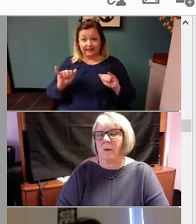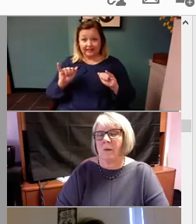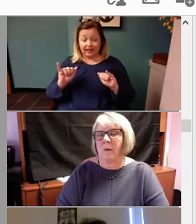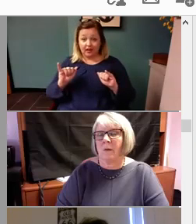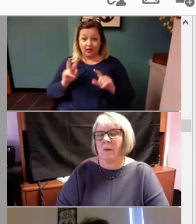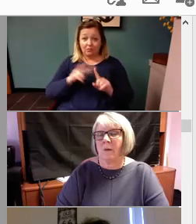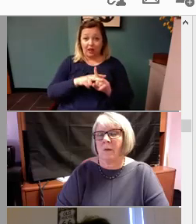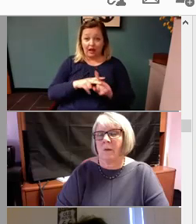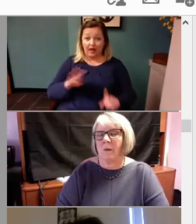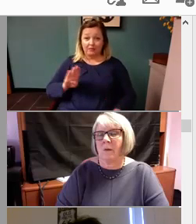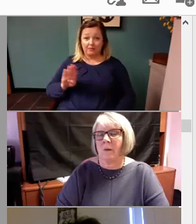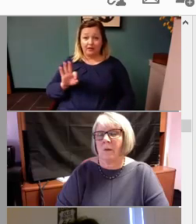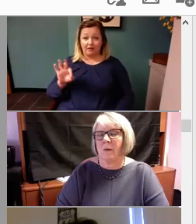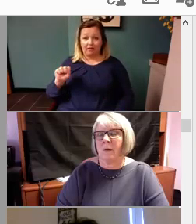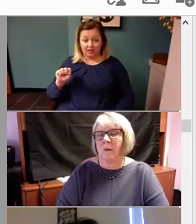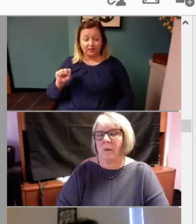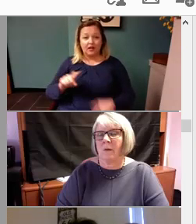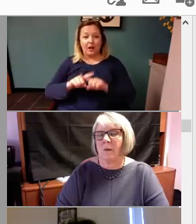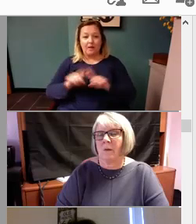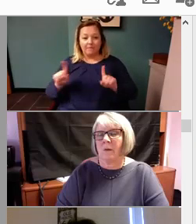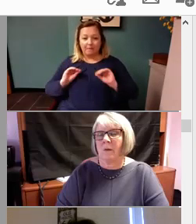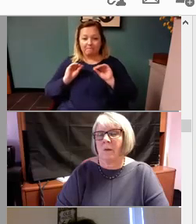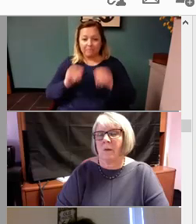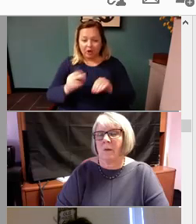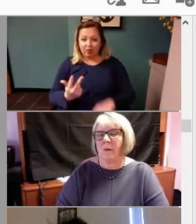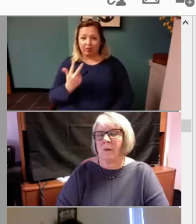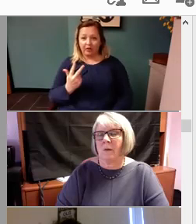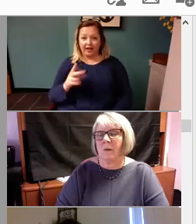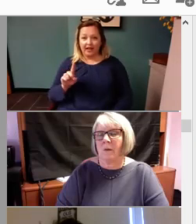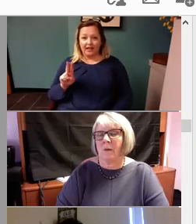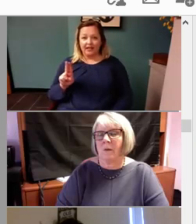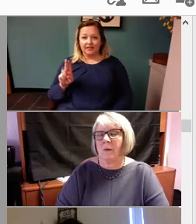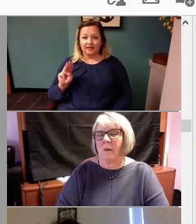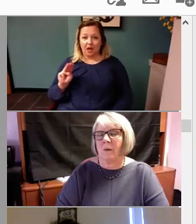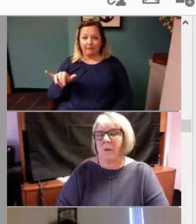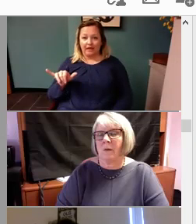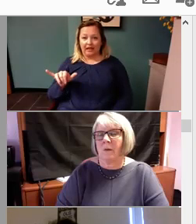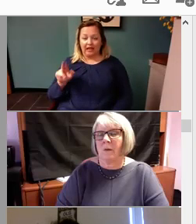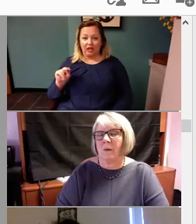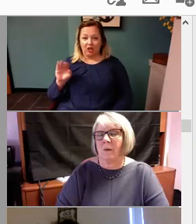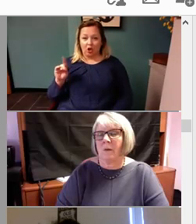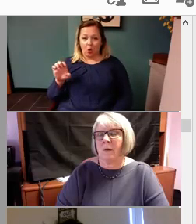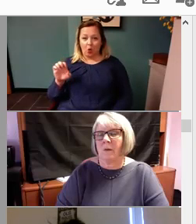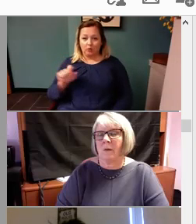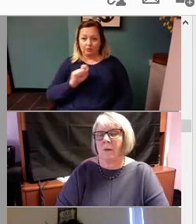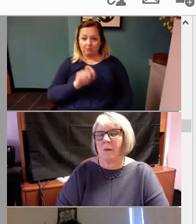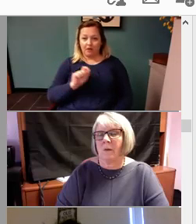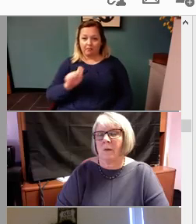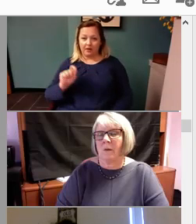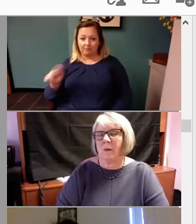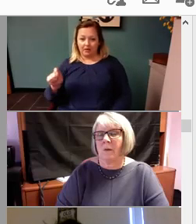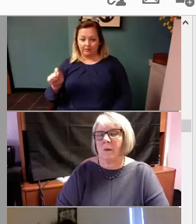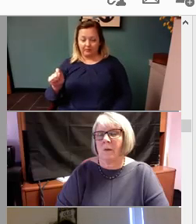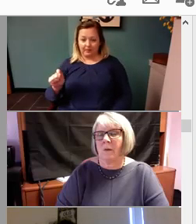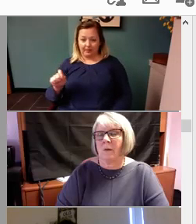and E. And we see that every edge unit is still a single unit length, so that is 1. But now we